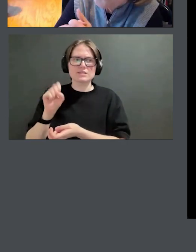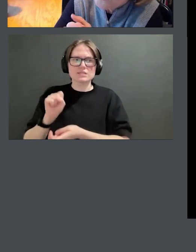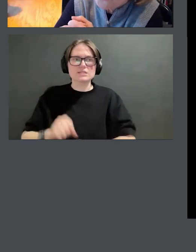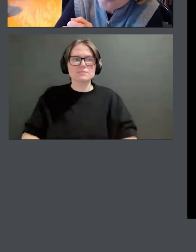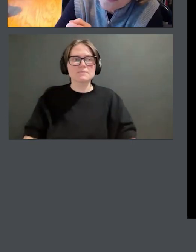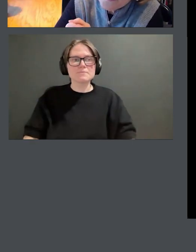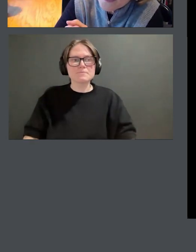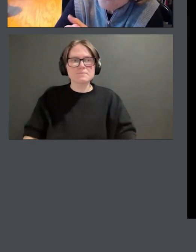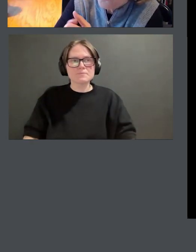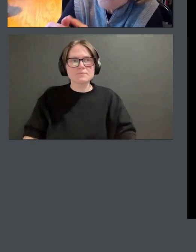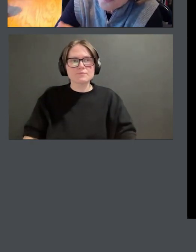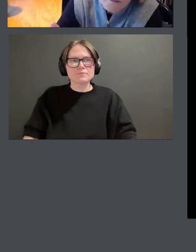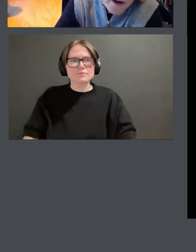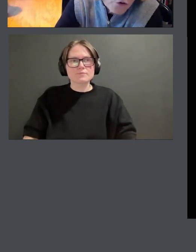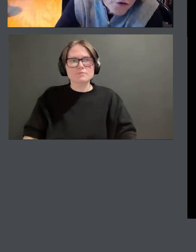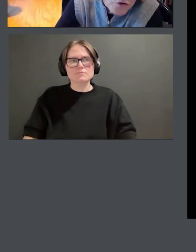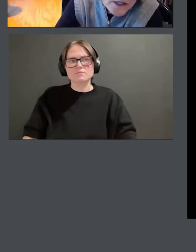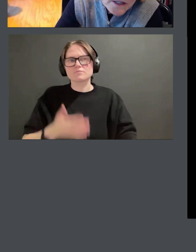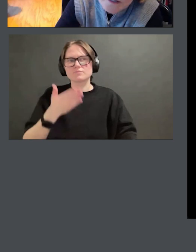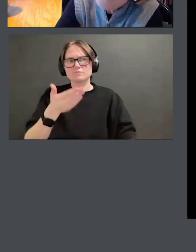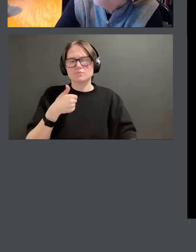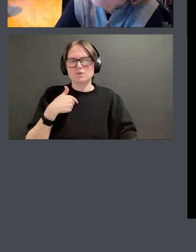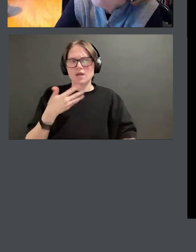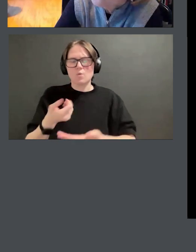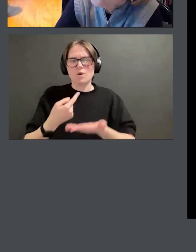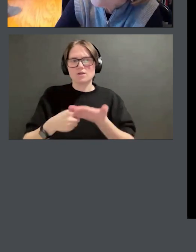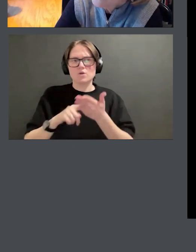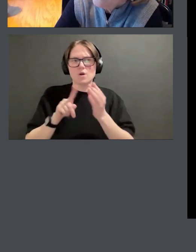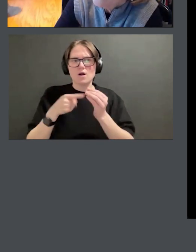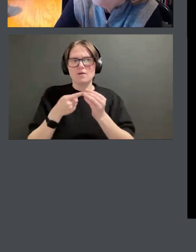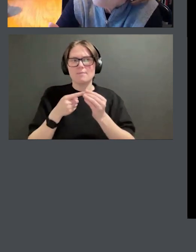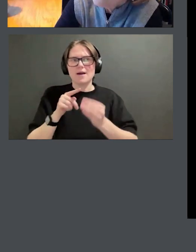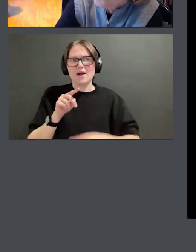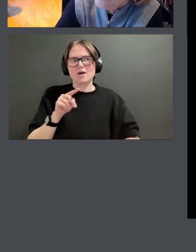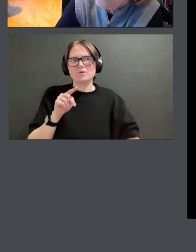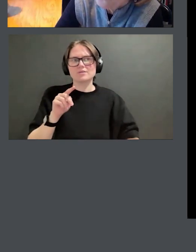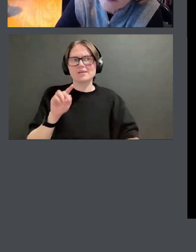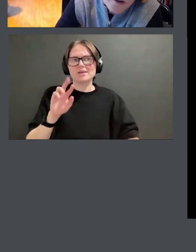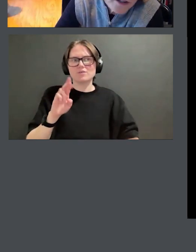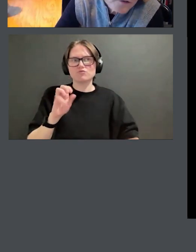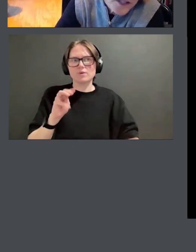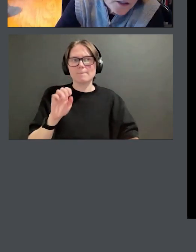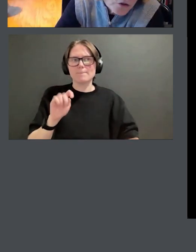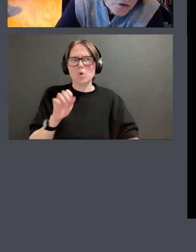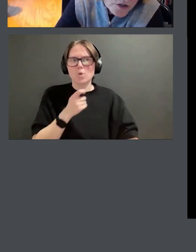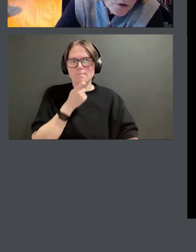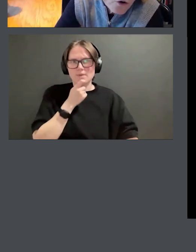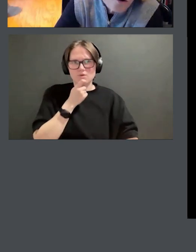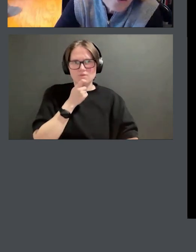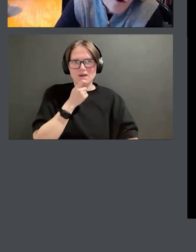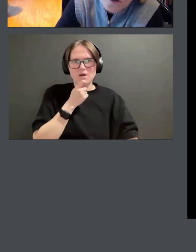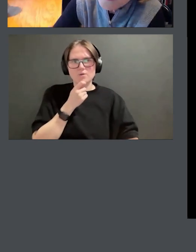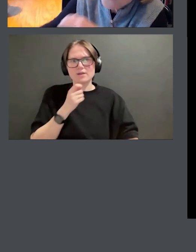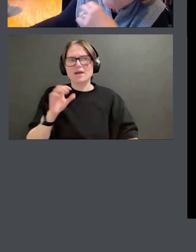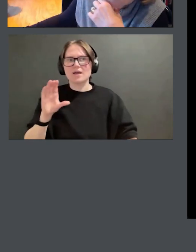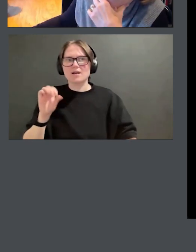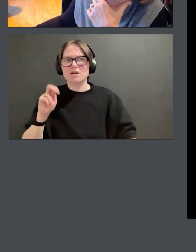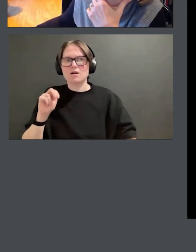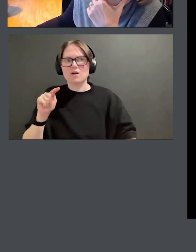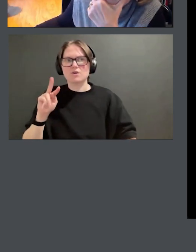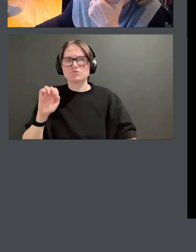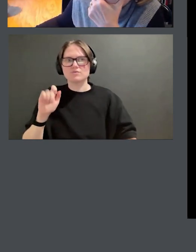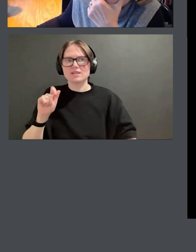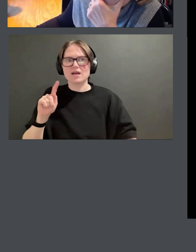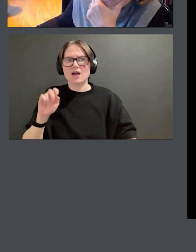want to just talk about remote microphone system use and contralateral routing of signals or cross hearing